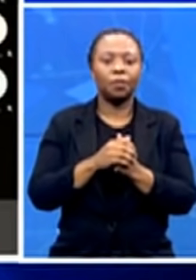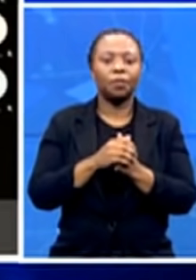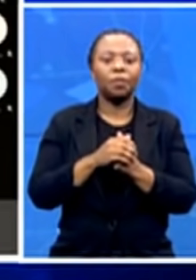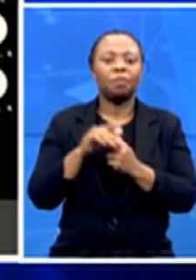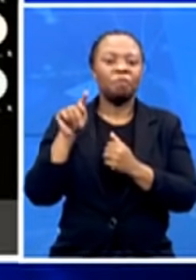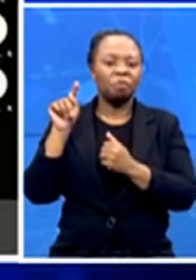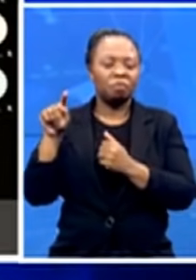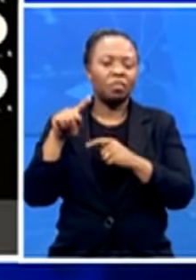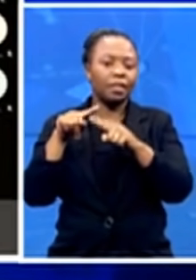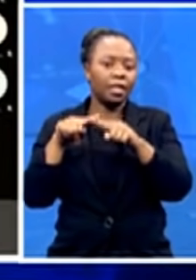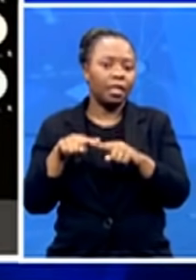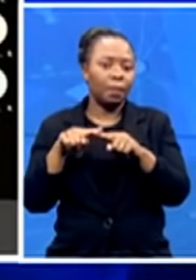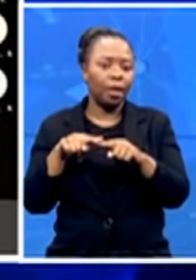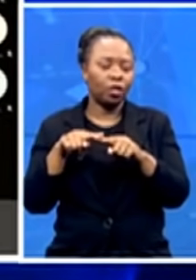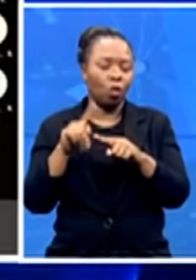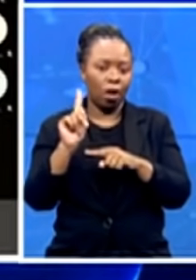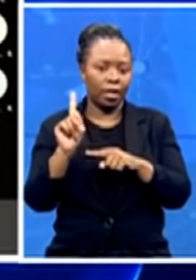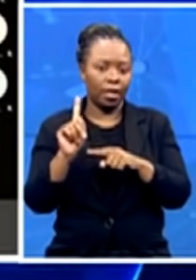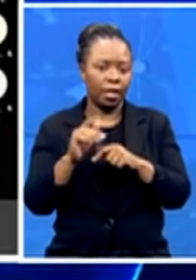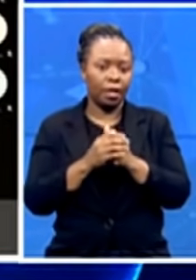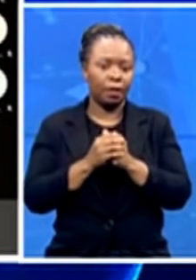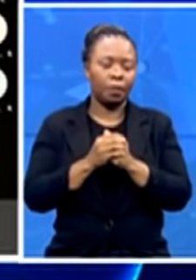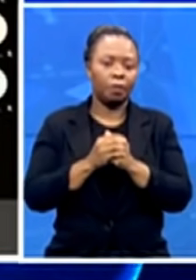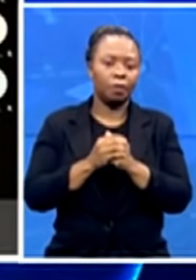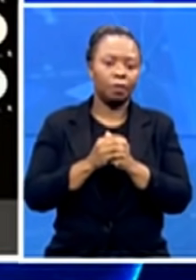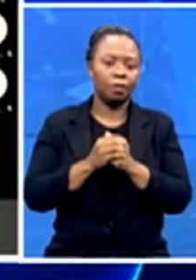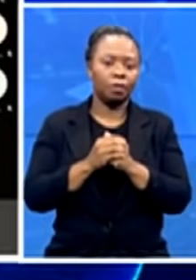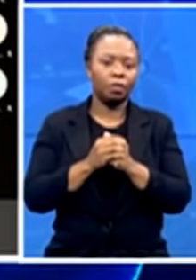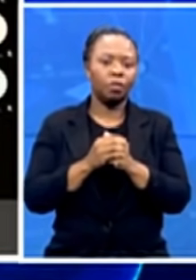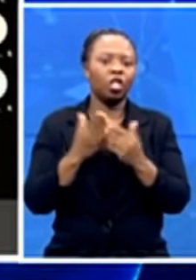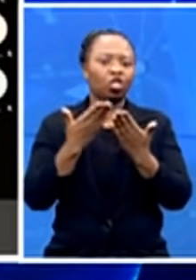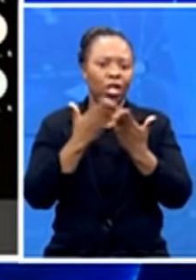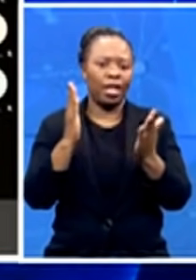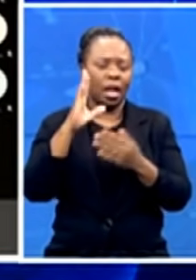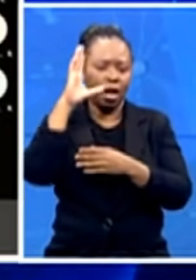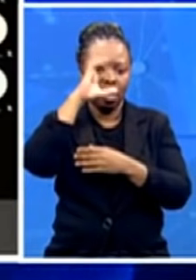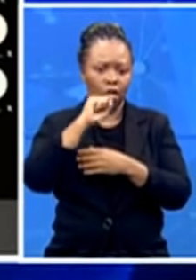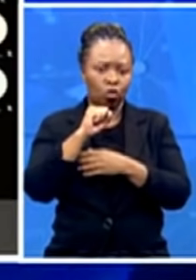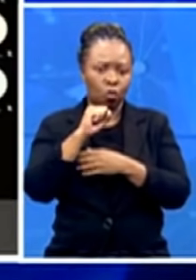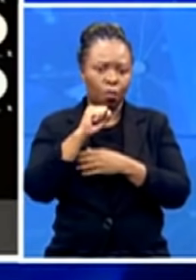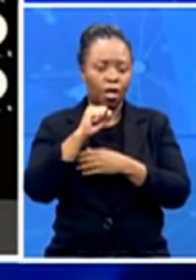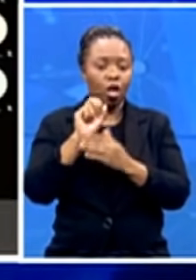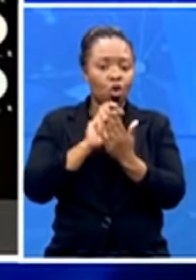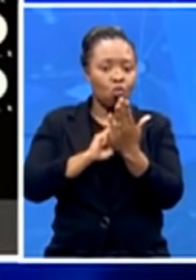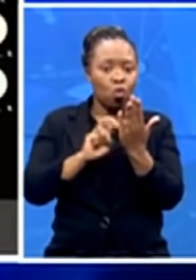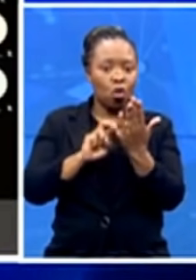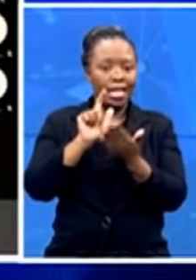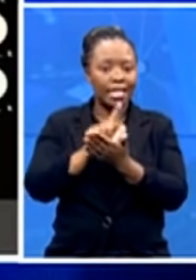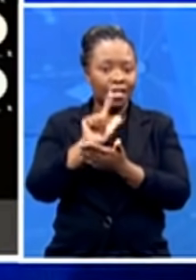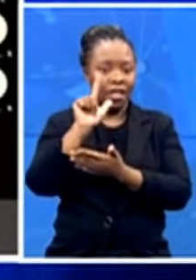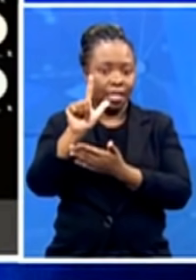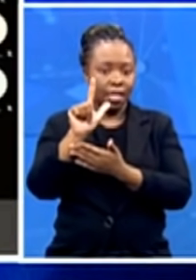of innocence. And he says that Rule 70 applies to persons who are charged and not